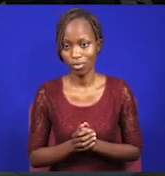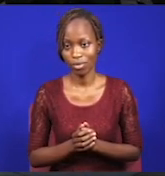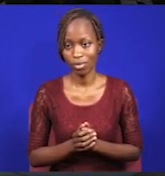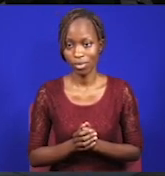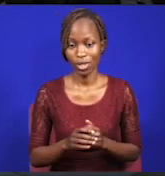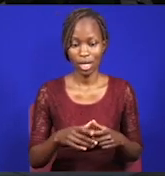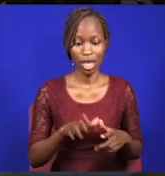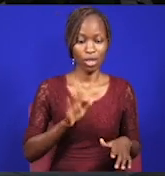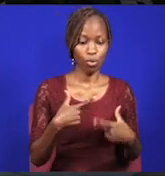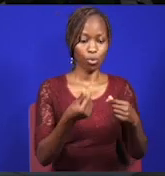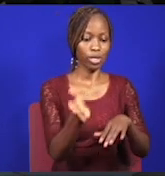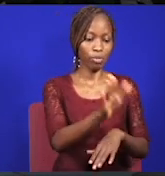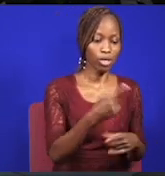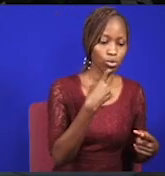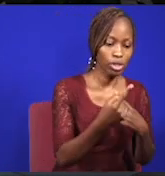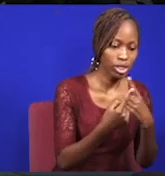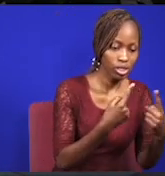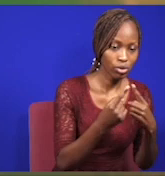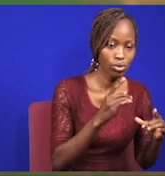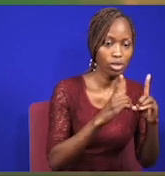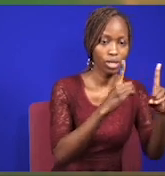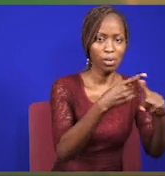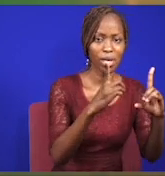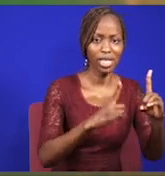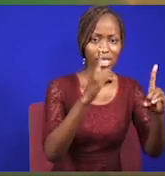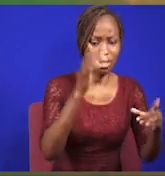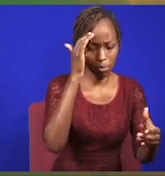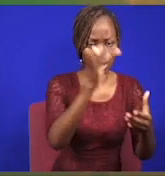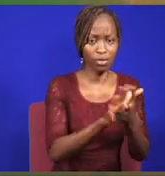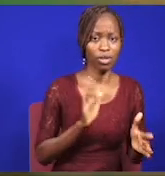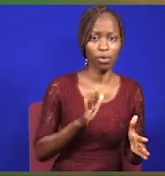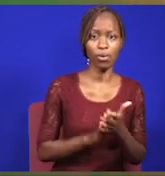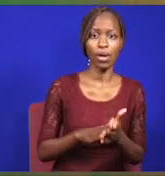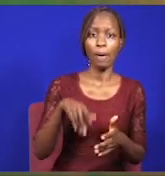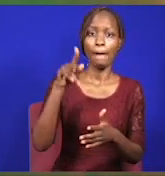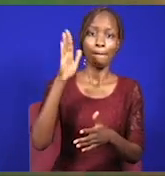They rushed back to let the disciples know, but they didn't believe the women. Peter and John ran